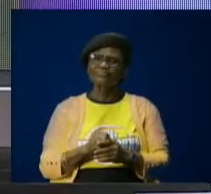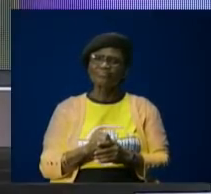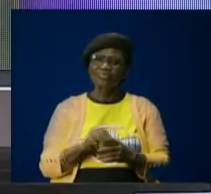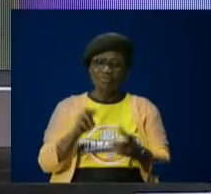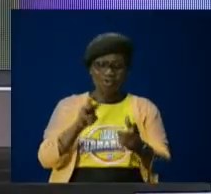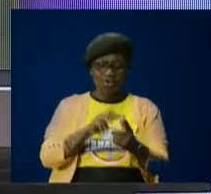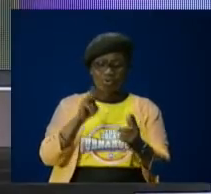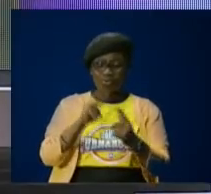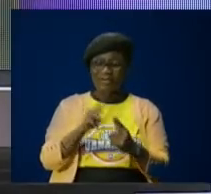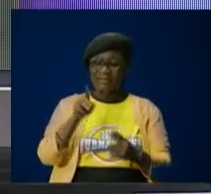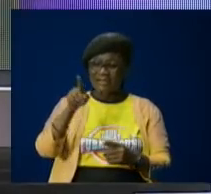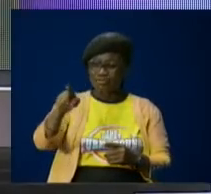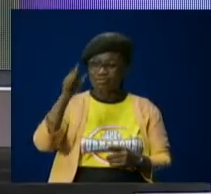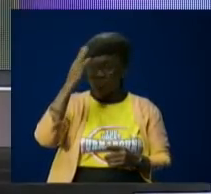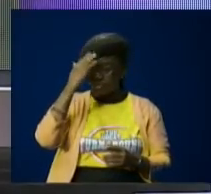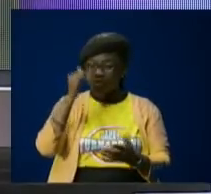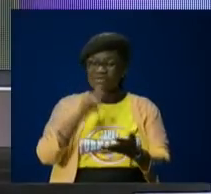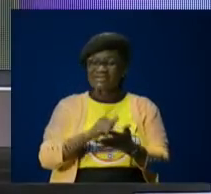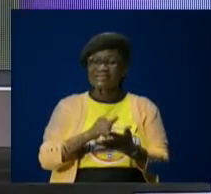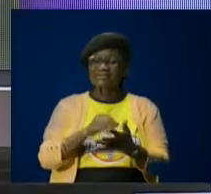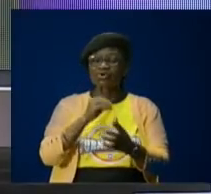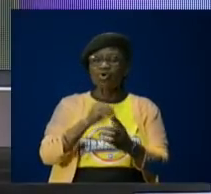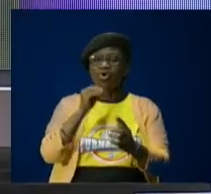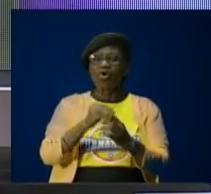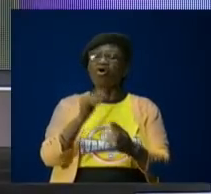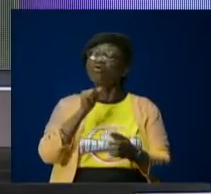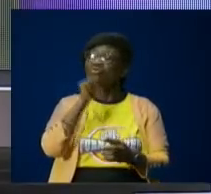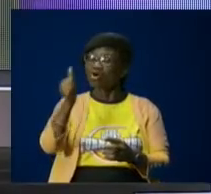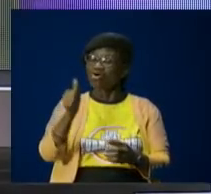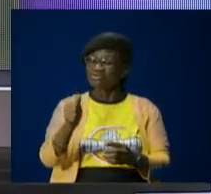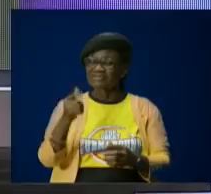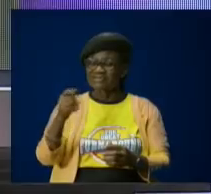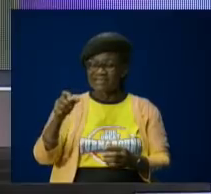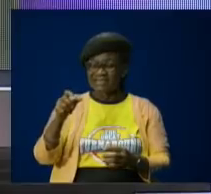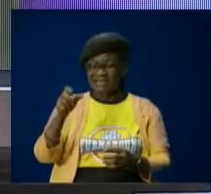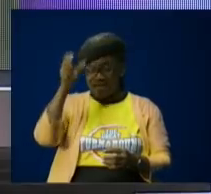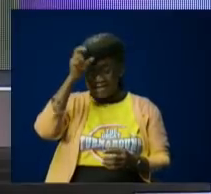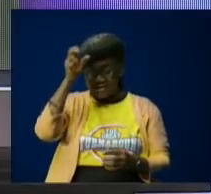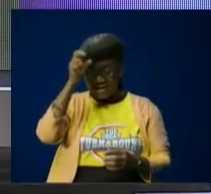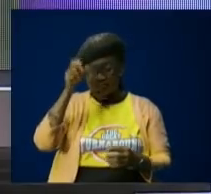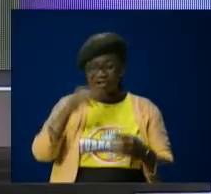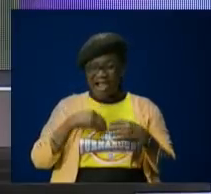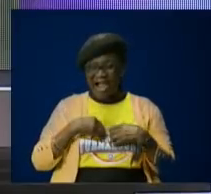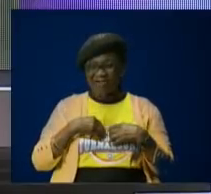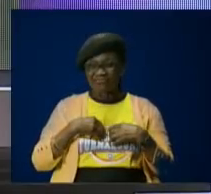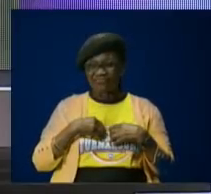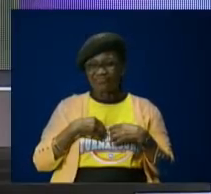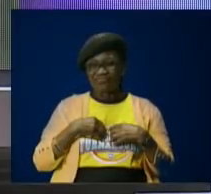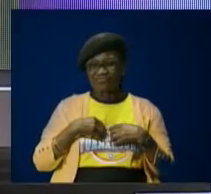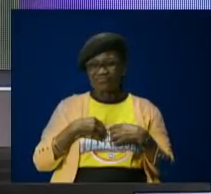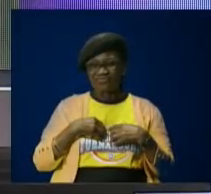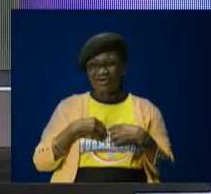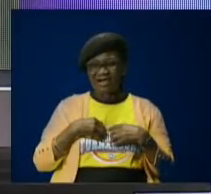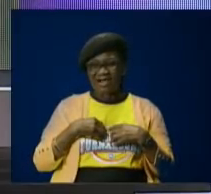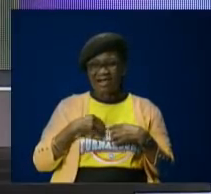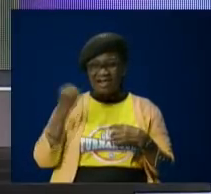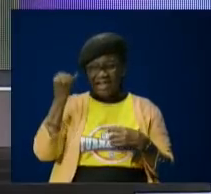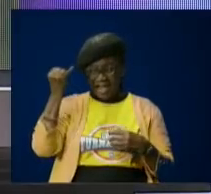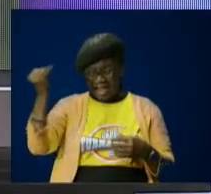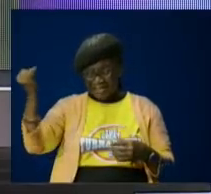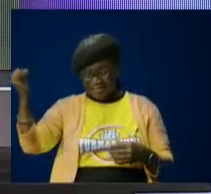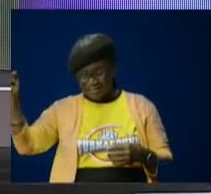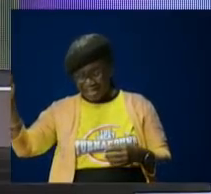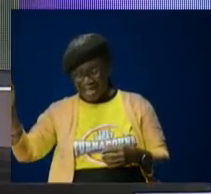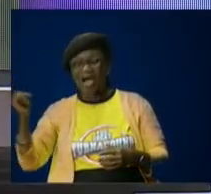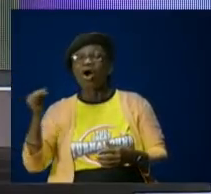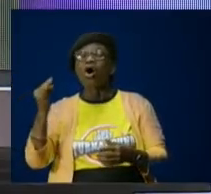Whether you know it or not, the devil has a rough idea of what God wants to do with your life.